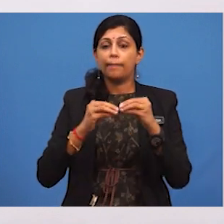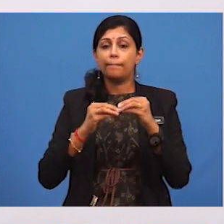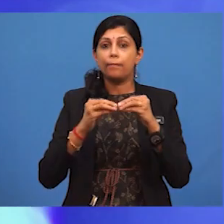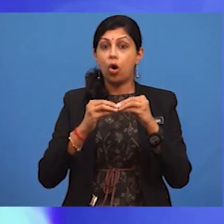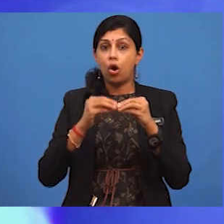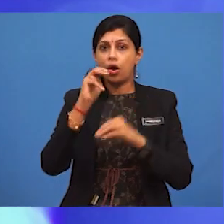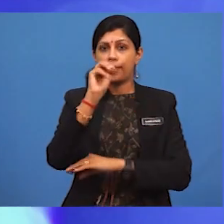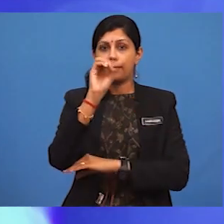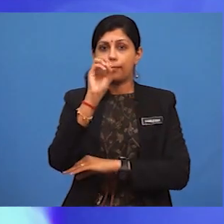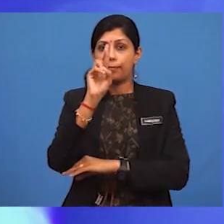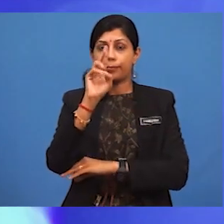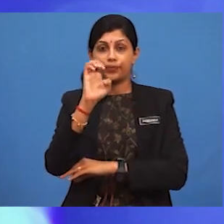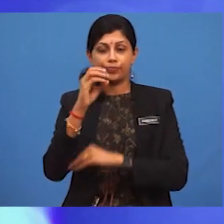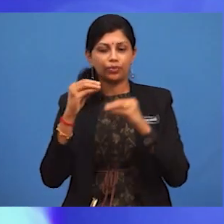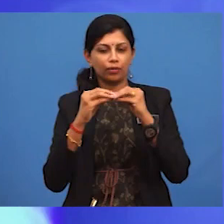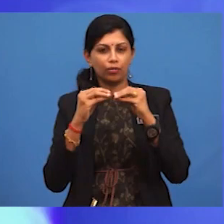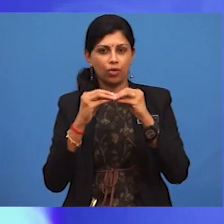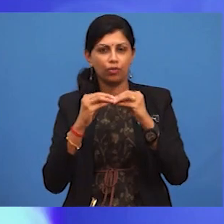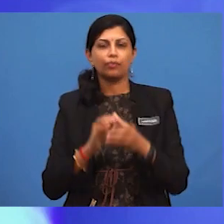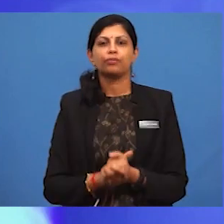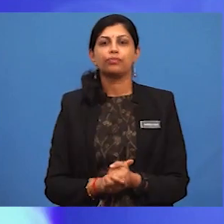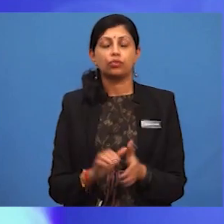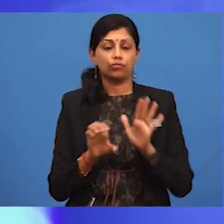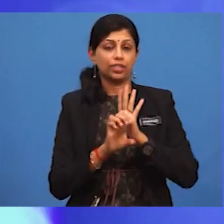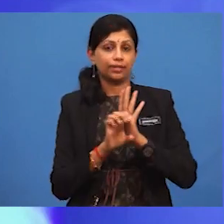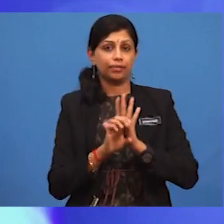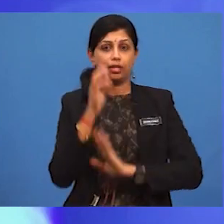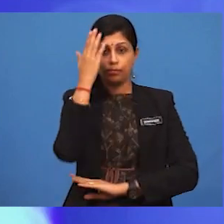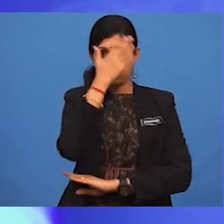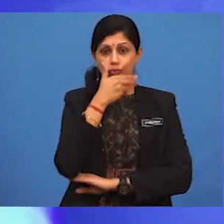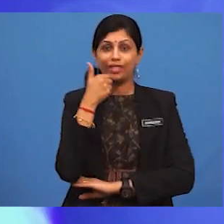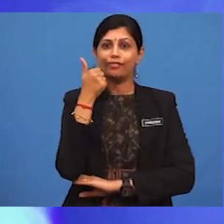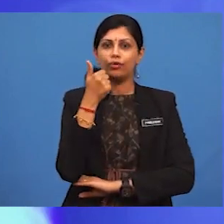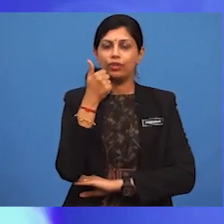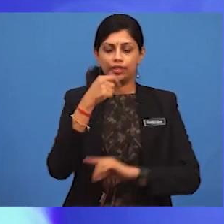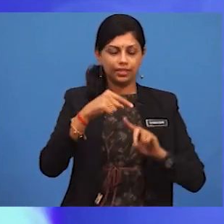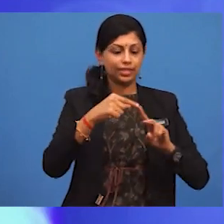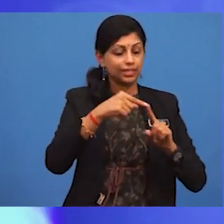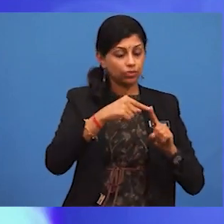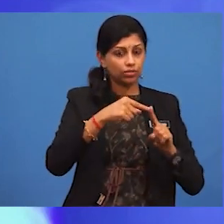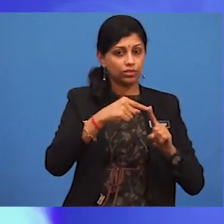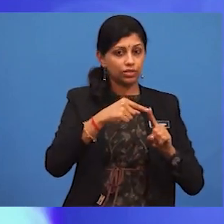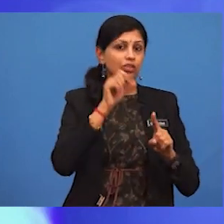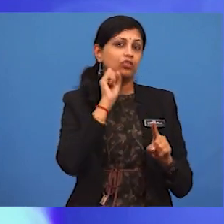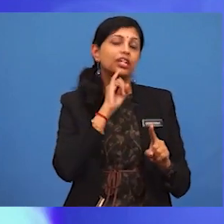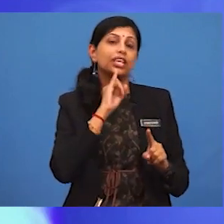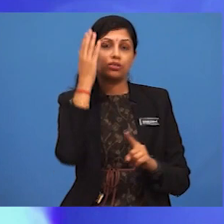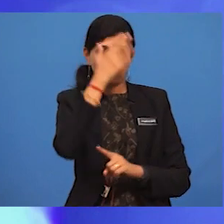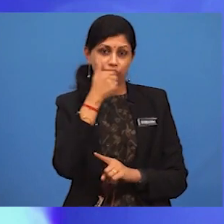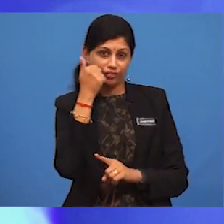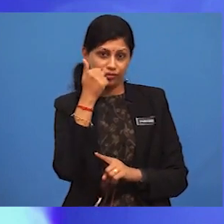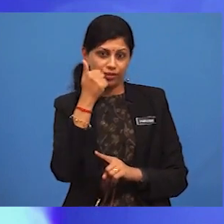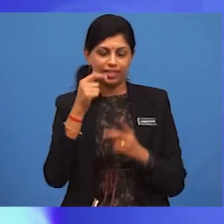than. So for the word beautiful, you can say, she is more beautiful than